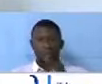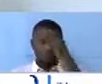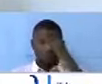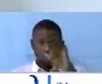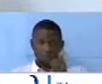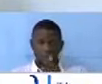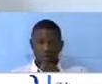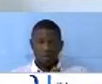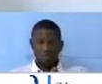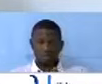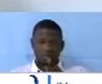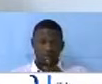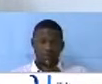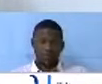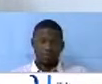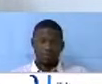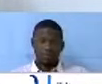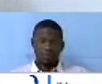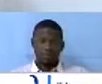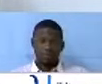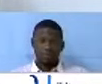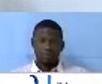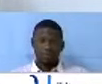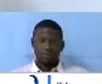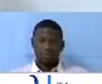with that?